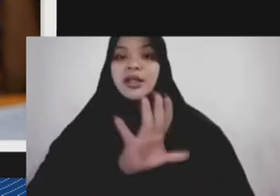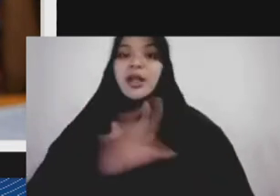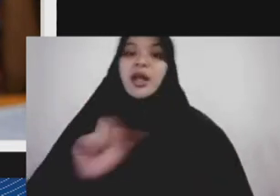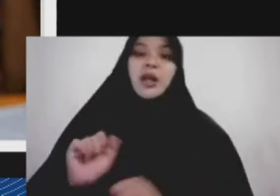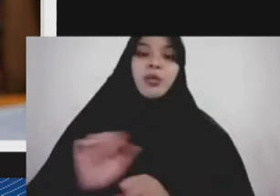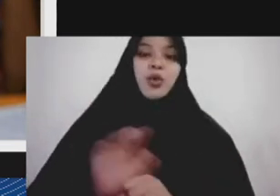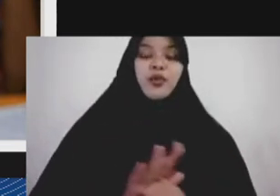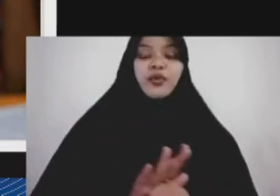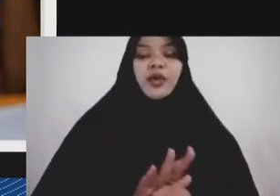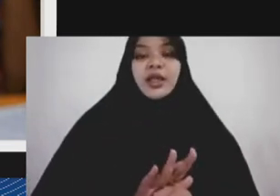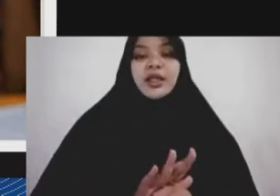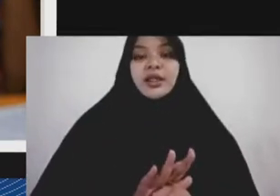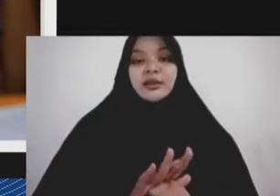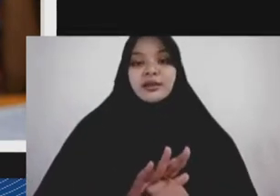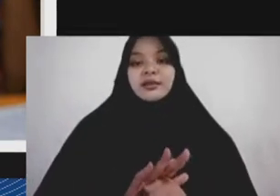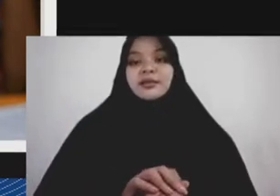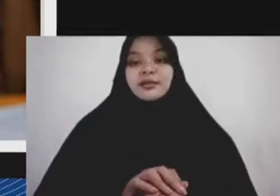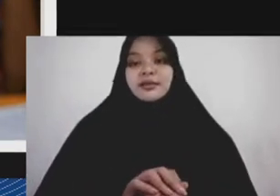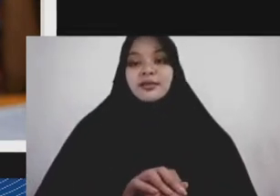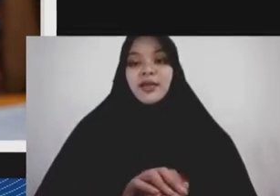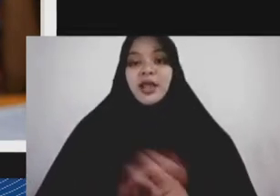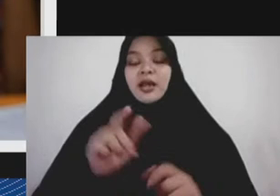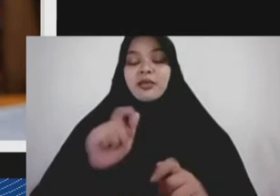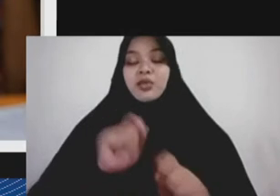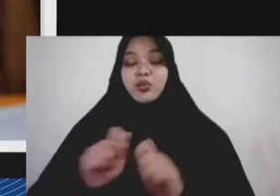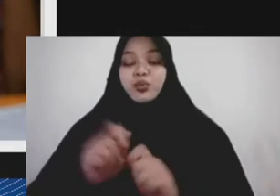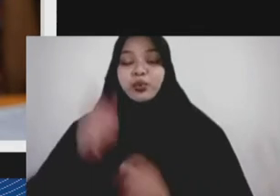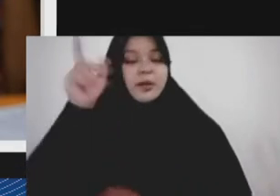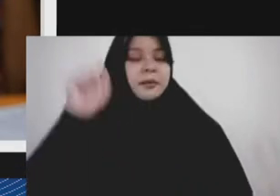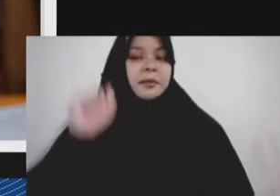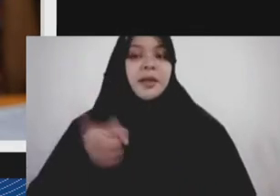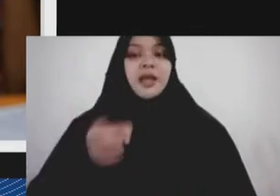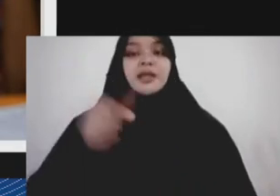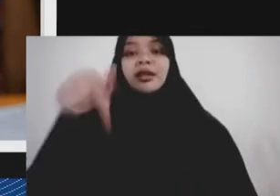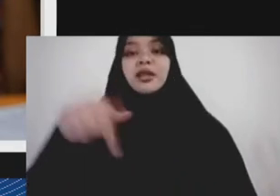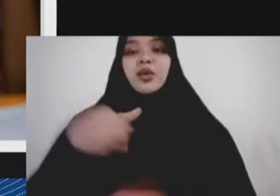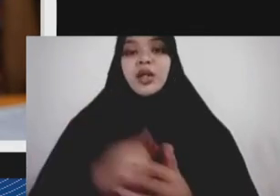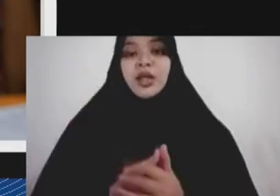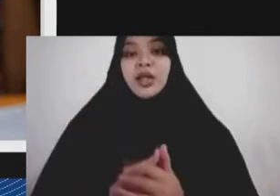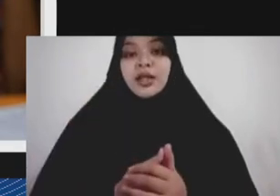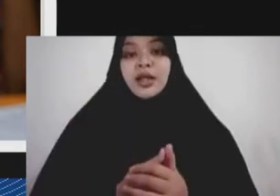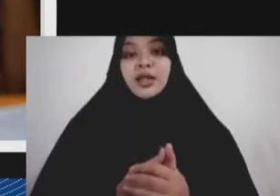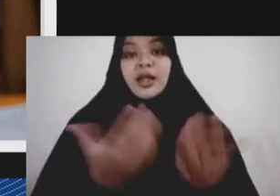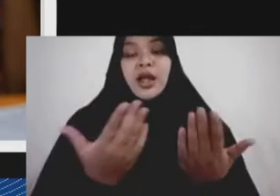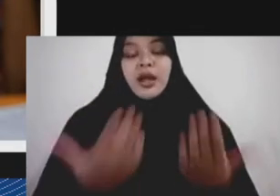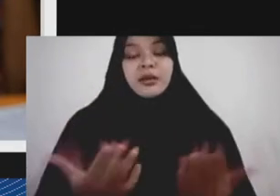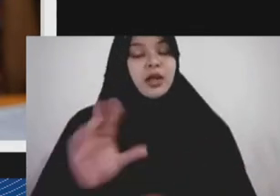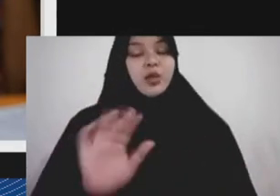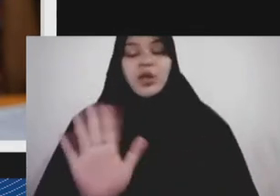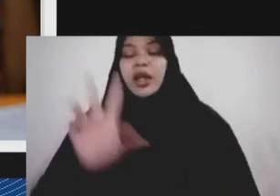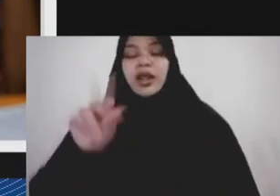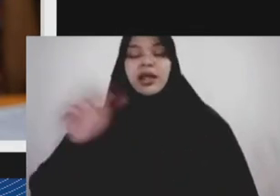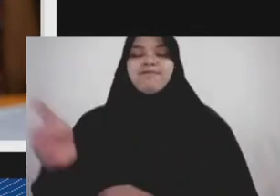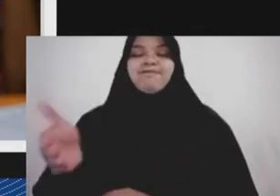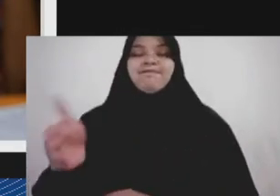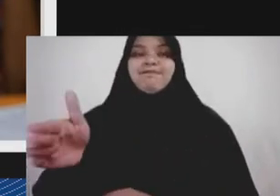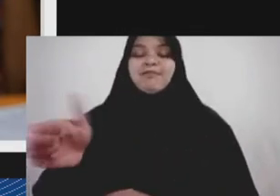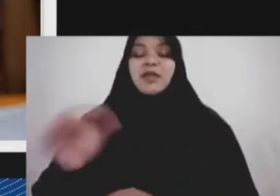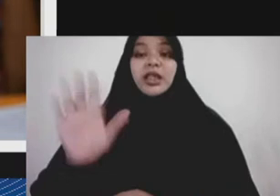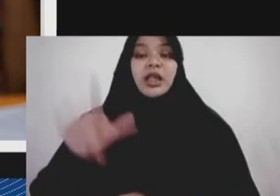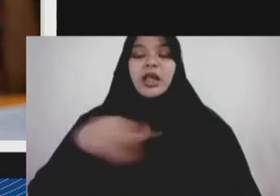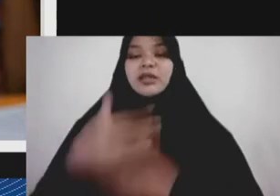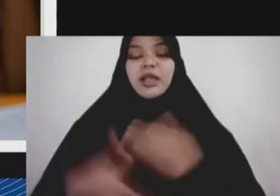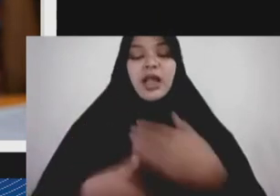to make sure that economic disruptions are not happening and that businesses